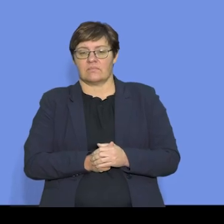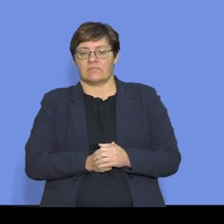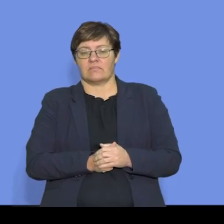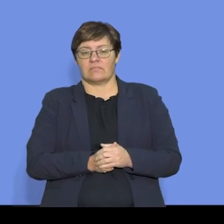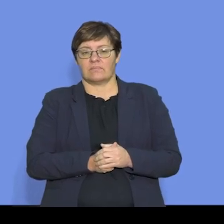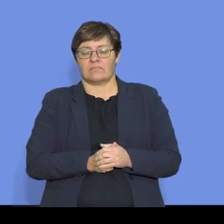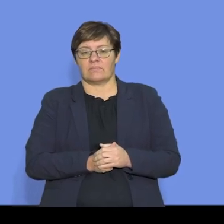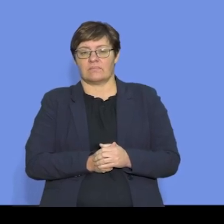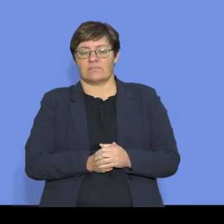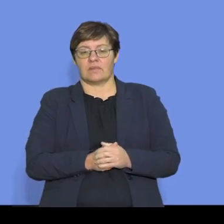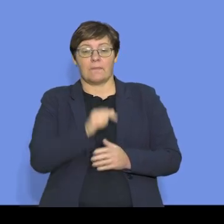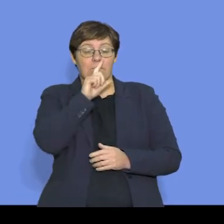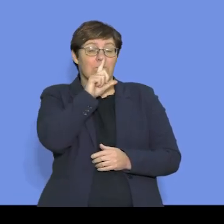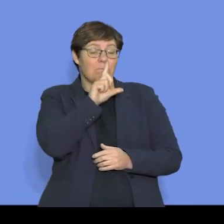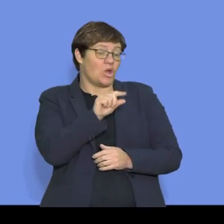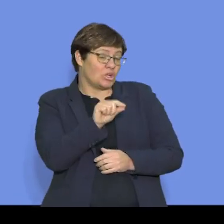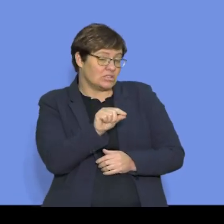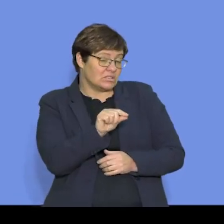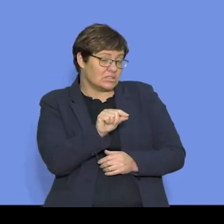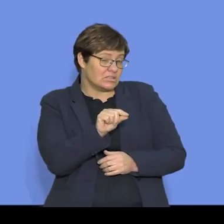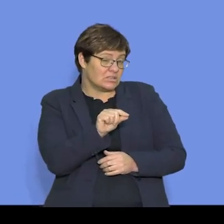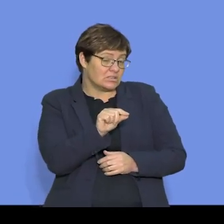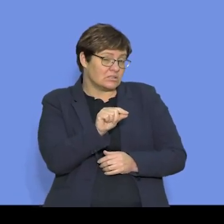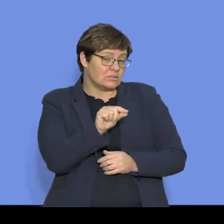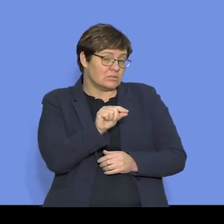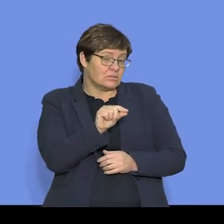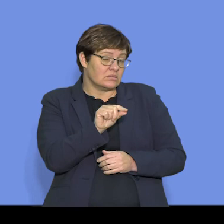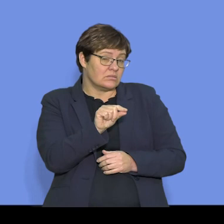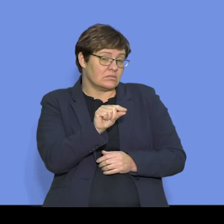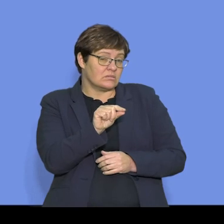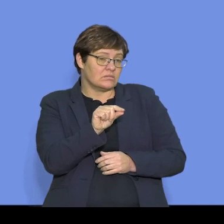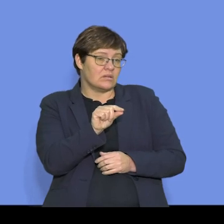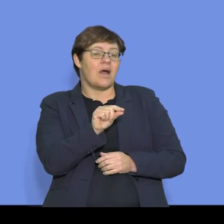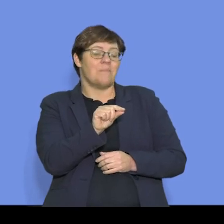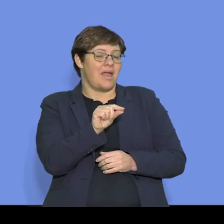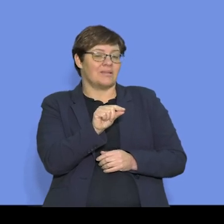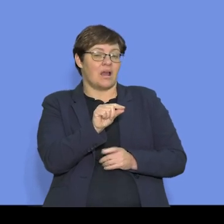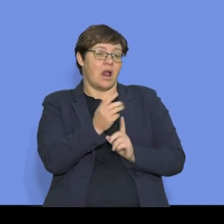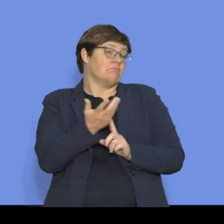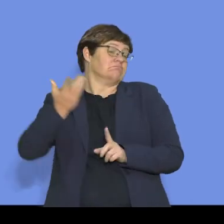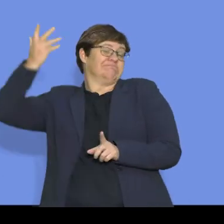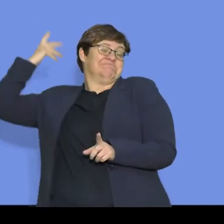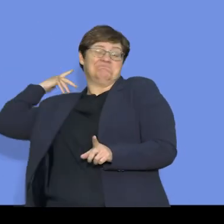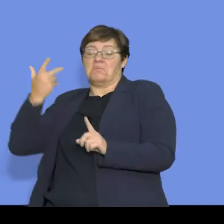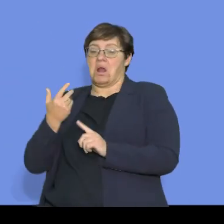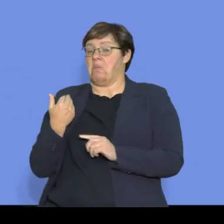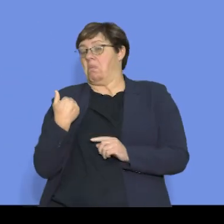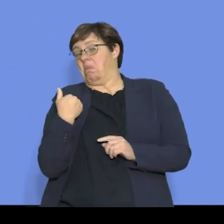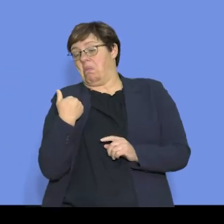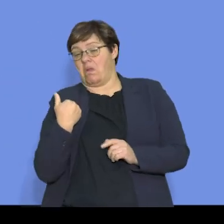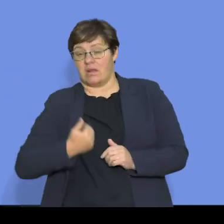Then, if we have a look, birds are the ones that have been around for the least amount of